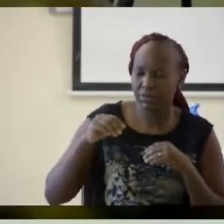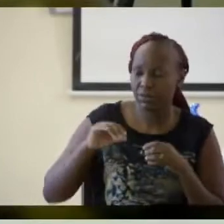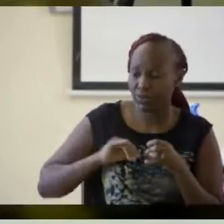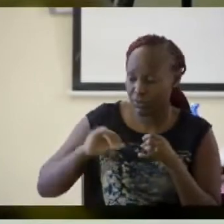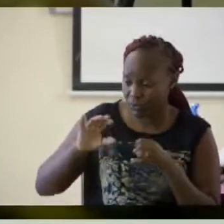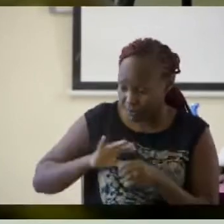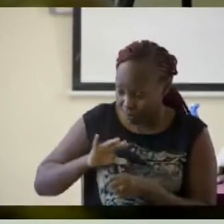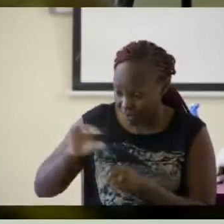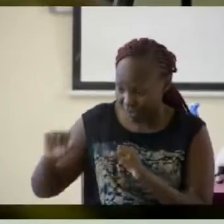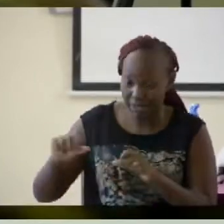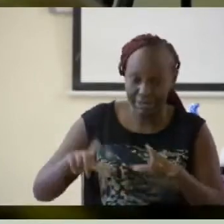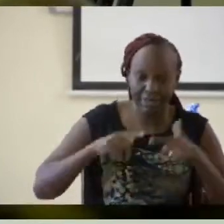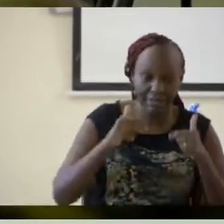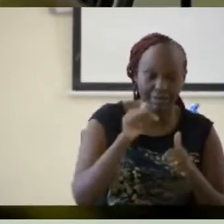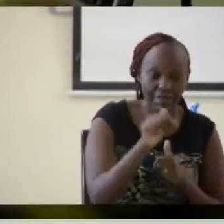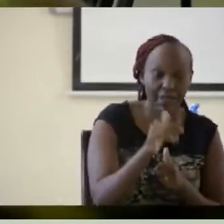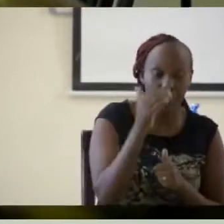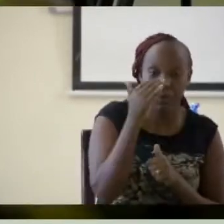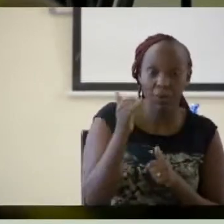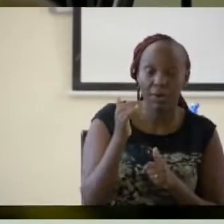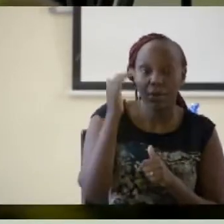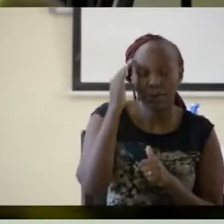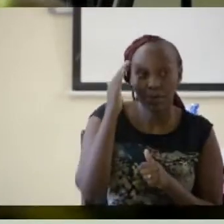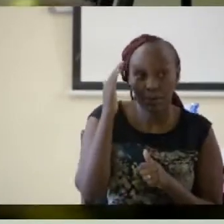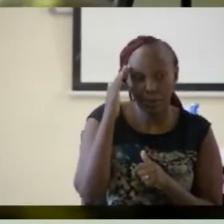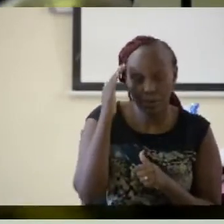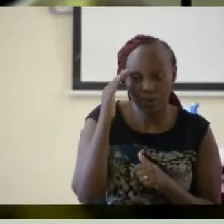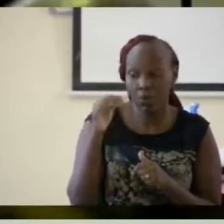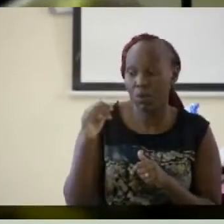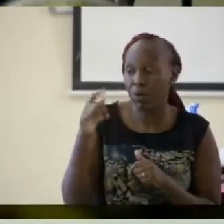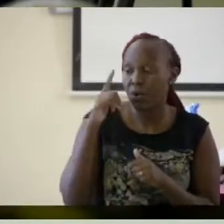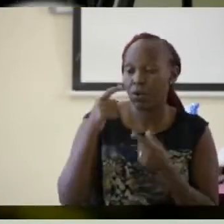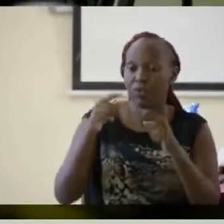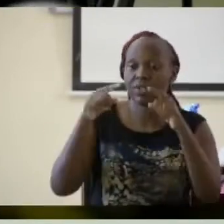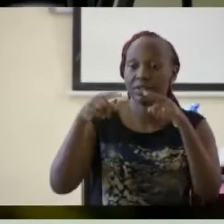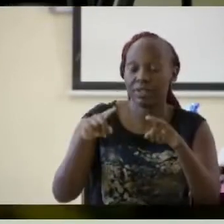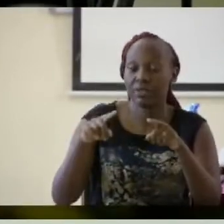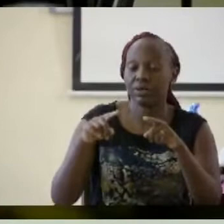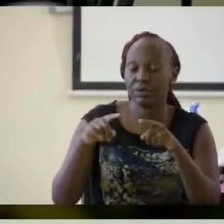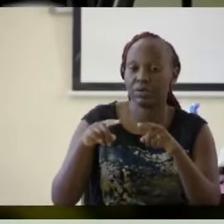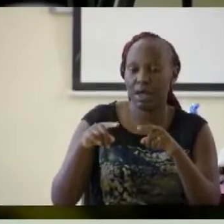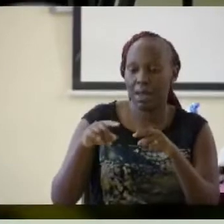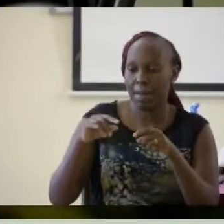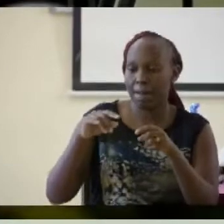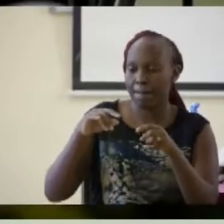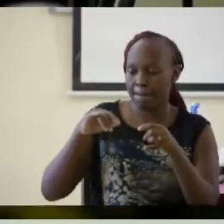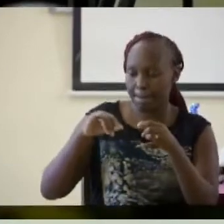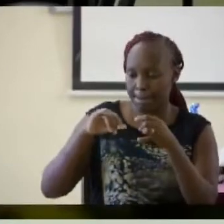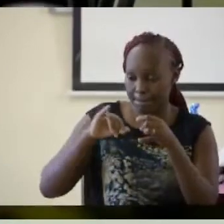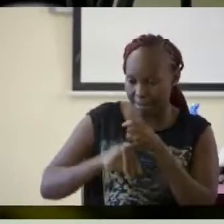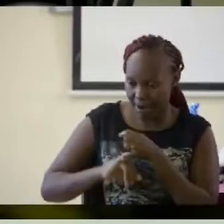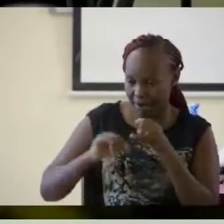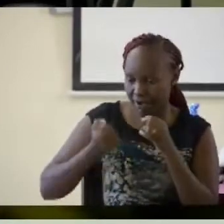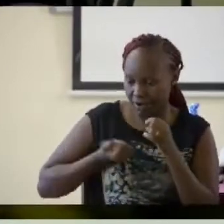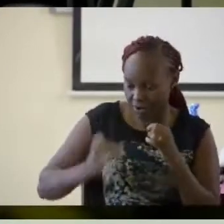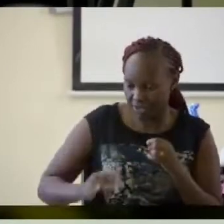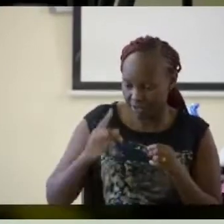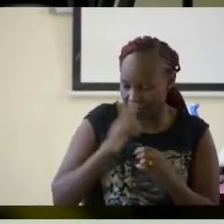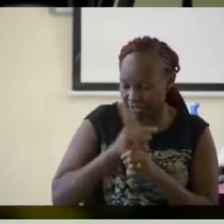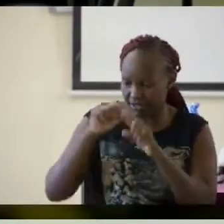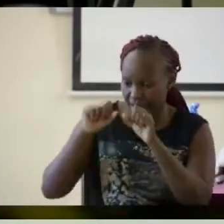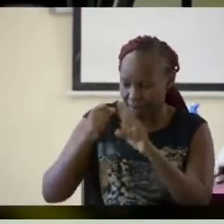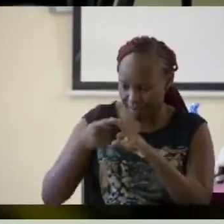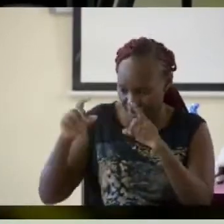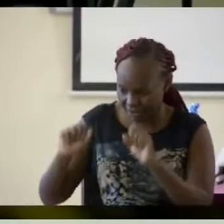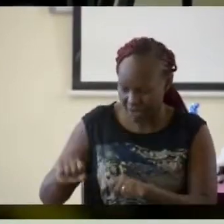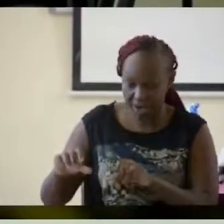can actually live there. Because we do know the law of succession allows married daughters to inherit